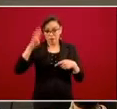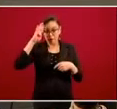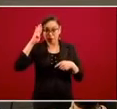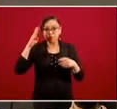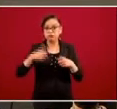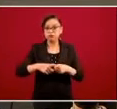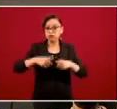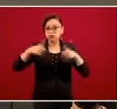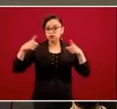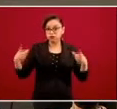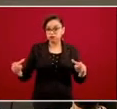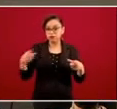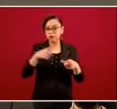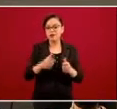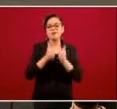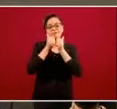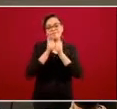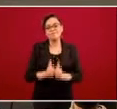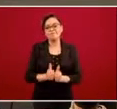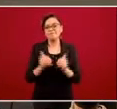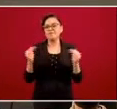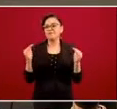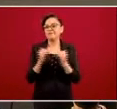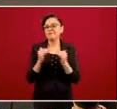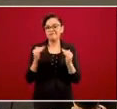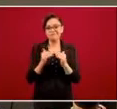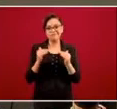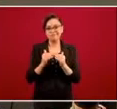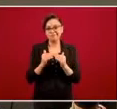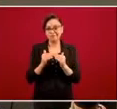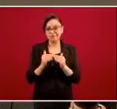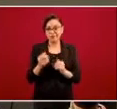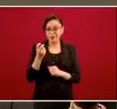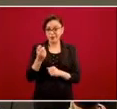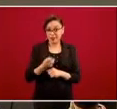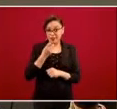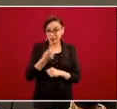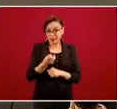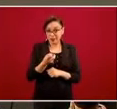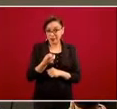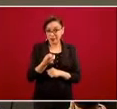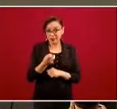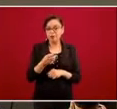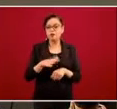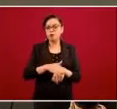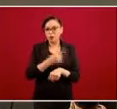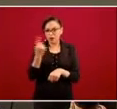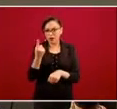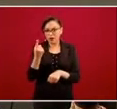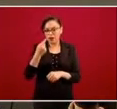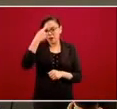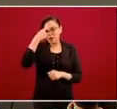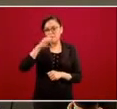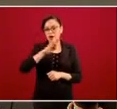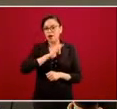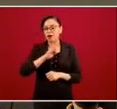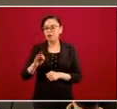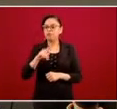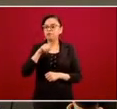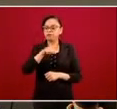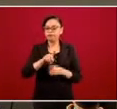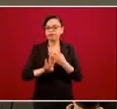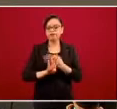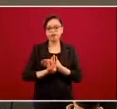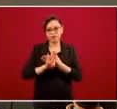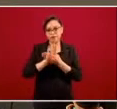indicator of what happens overall with the epidemic in our country, considering that a lot of